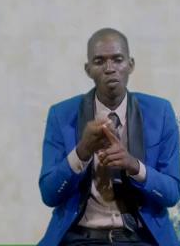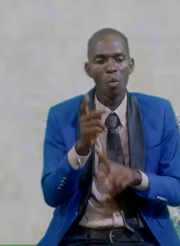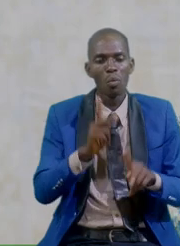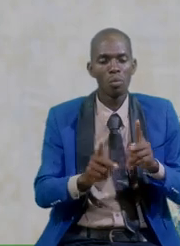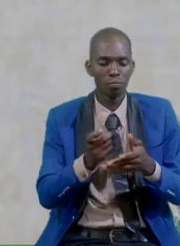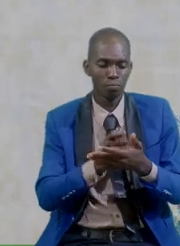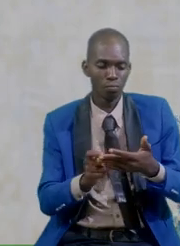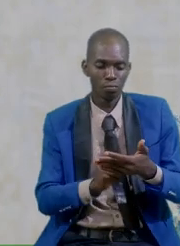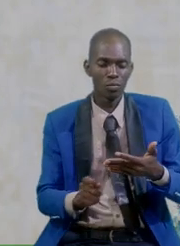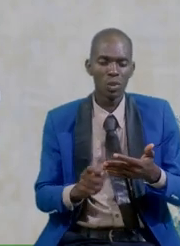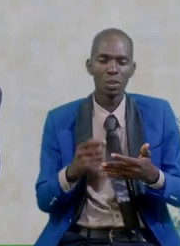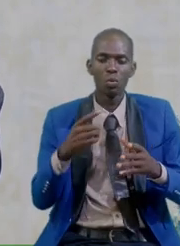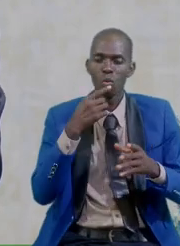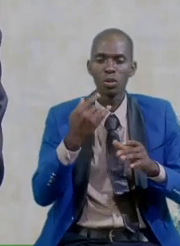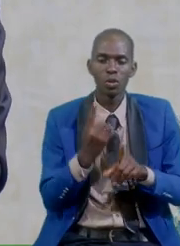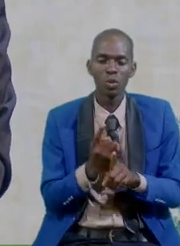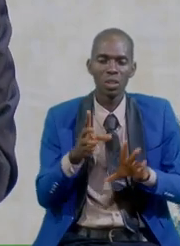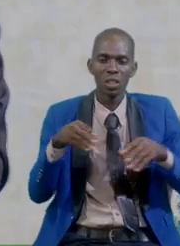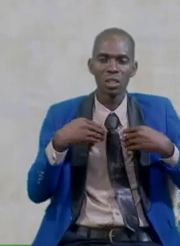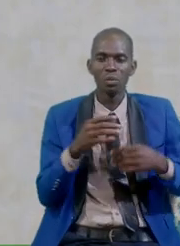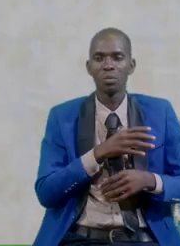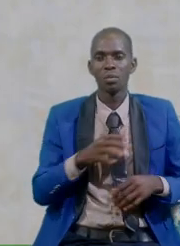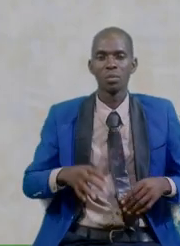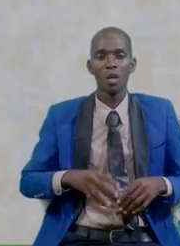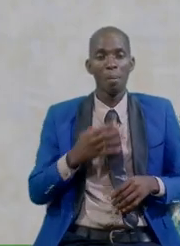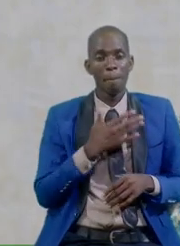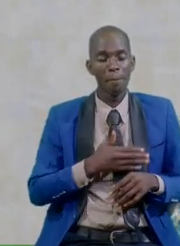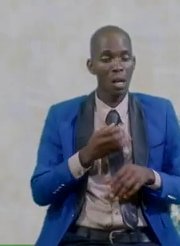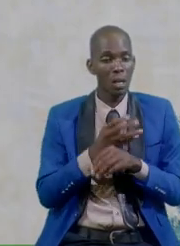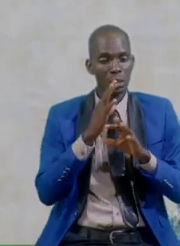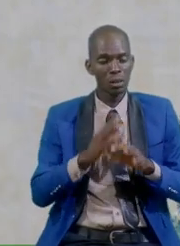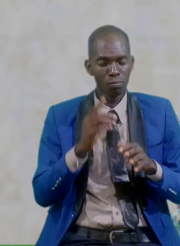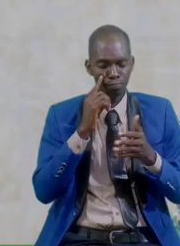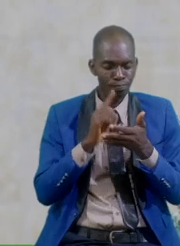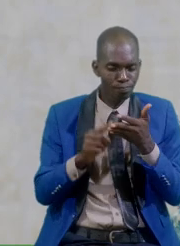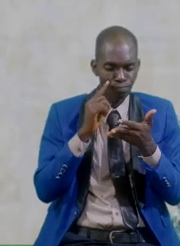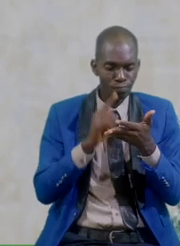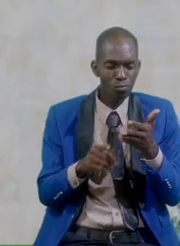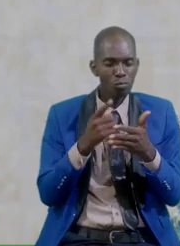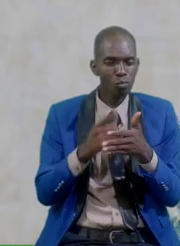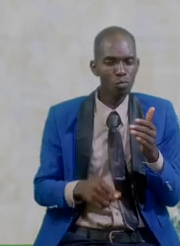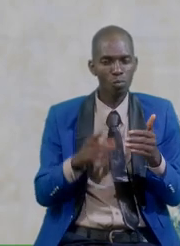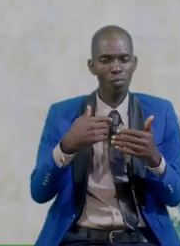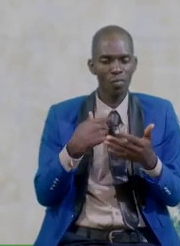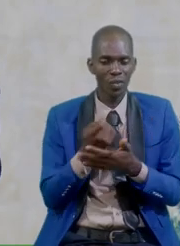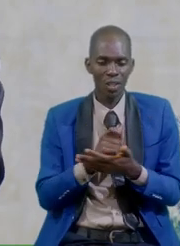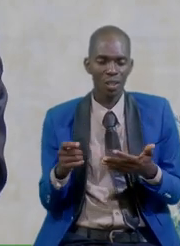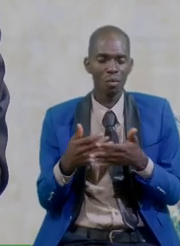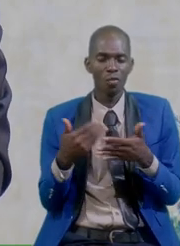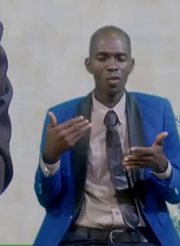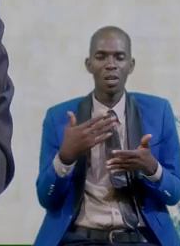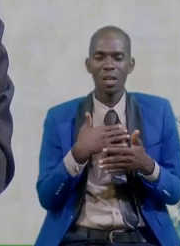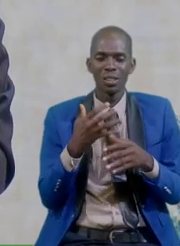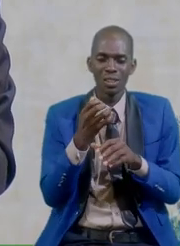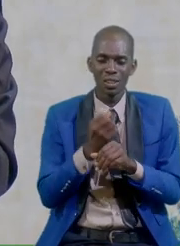Christ. Go through what you have written and make sure you get their name correctly